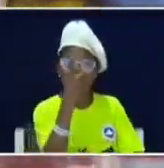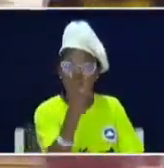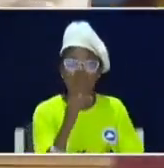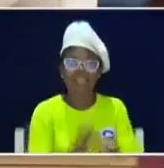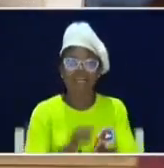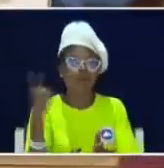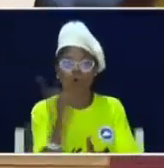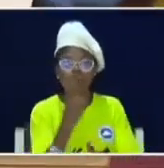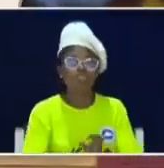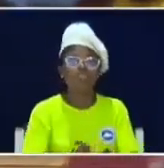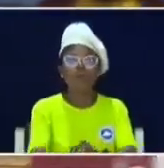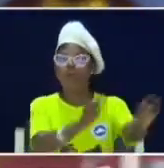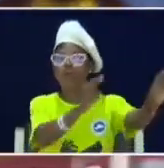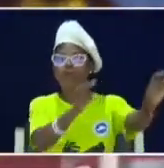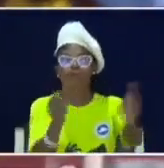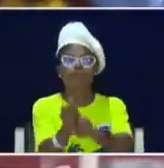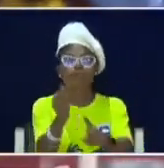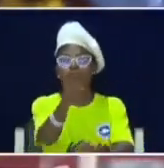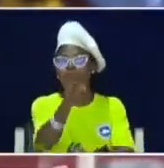with you.